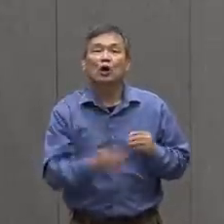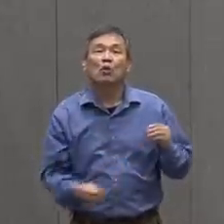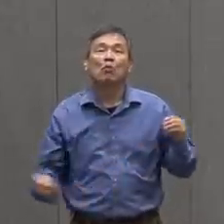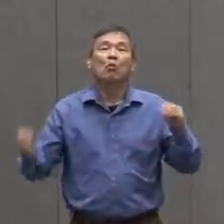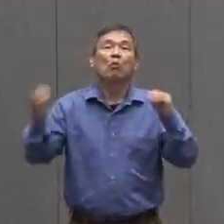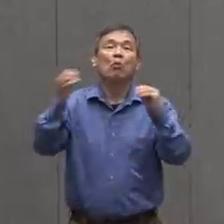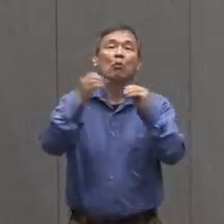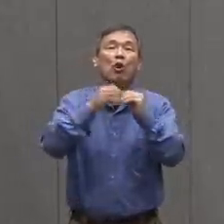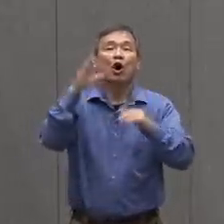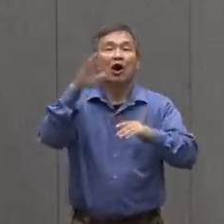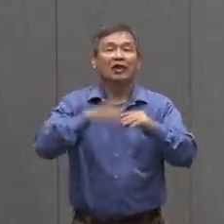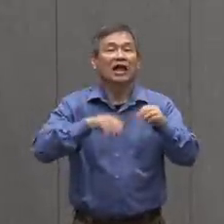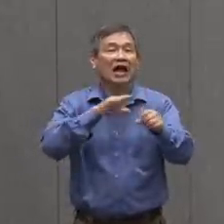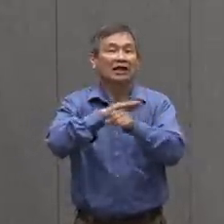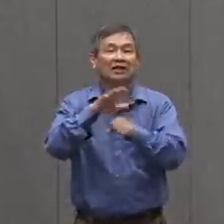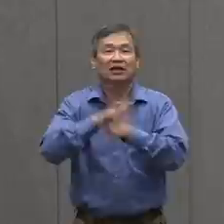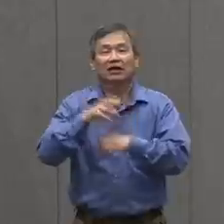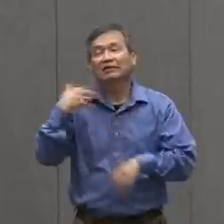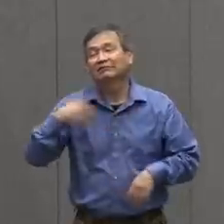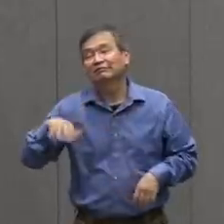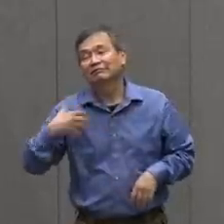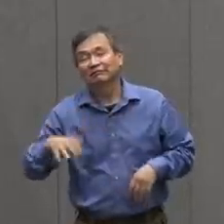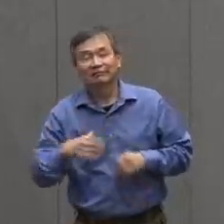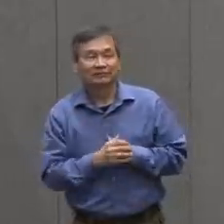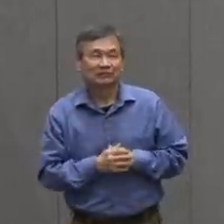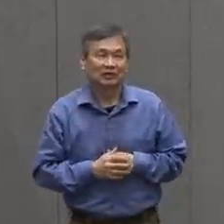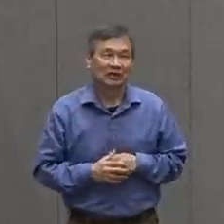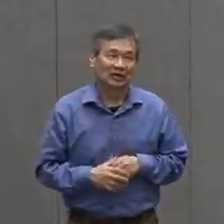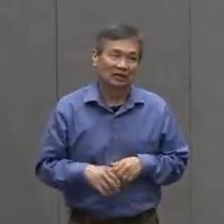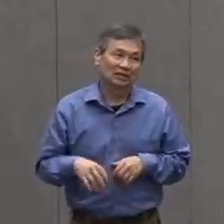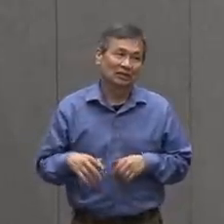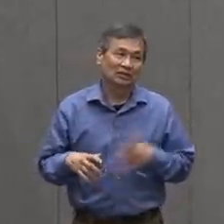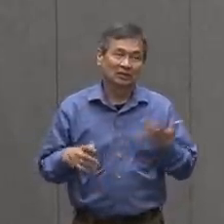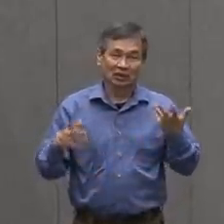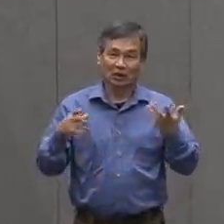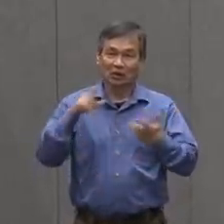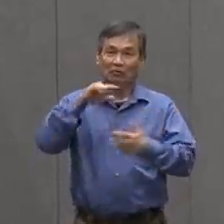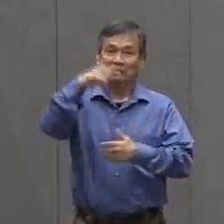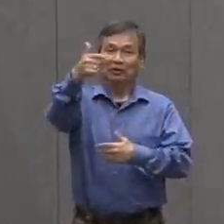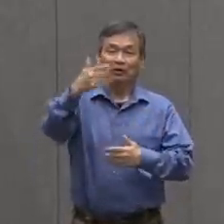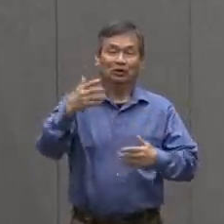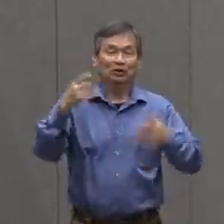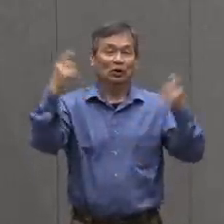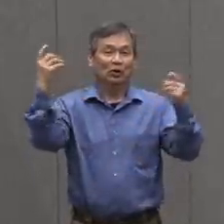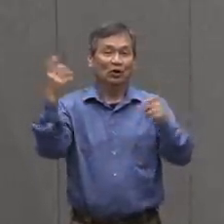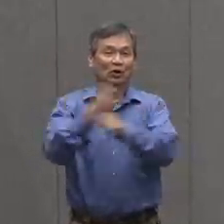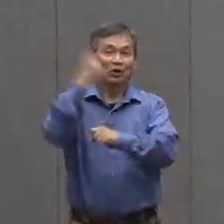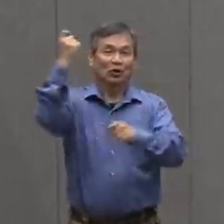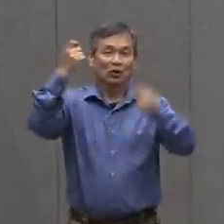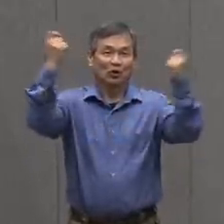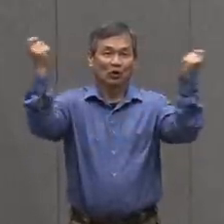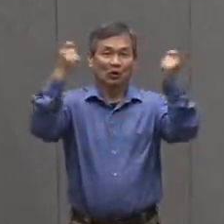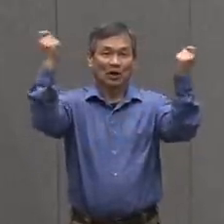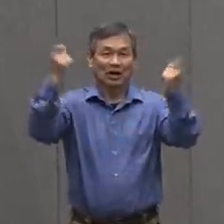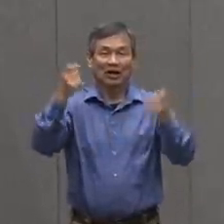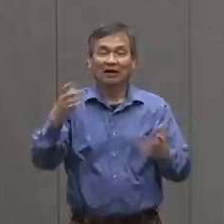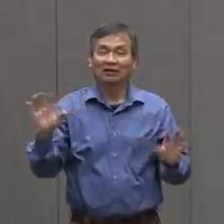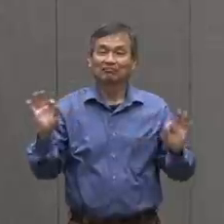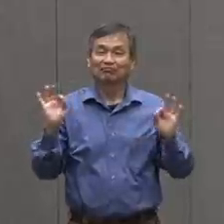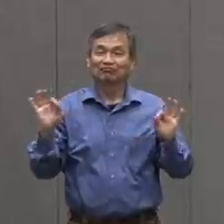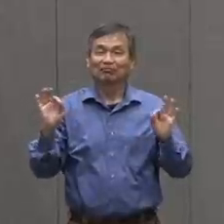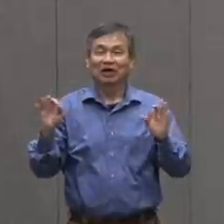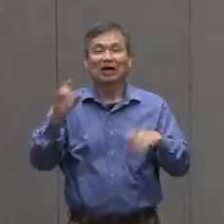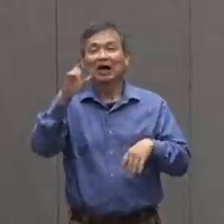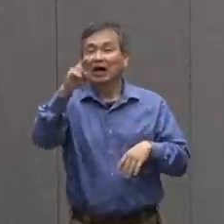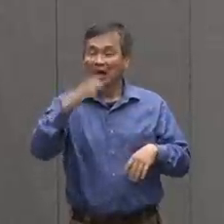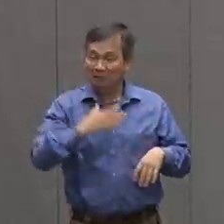enough to win. Fantastic. Congratulations, friend. I'm so happy you won. And whenever you're playing this game with a friend, make sure you tell them, I'm